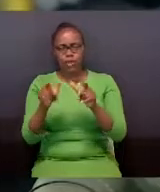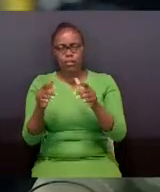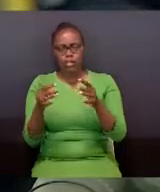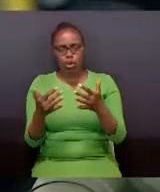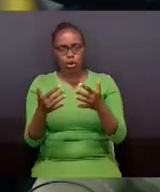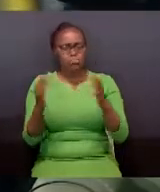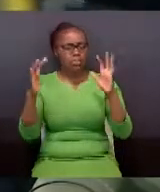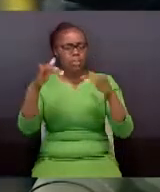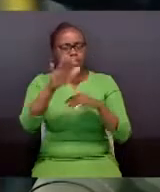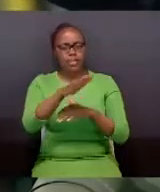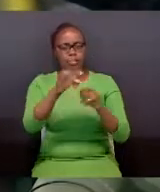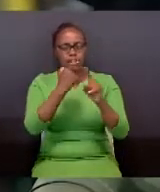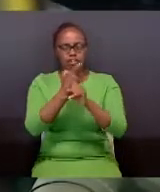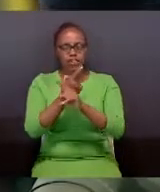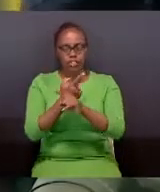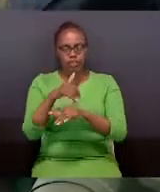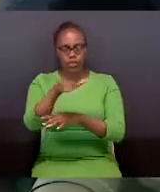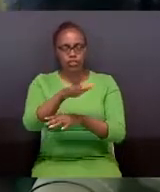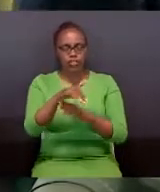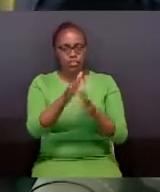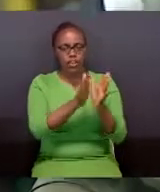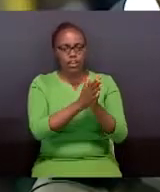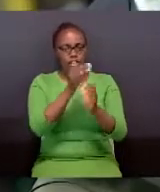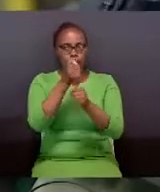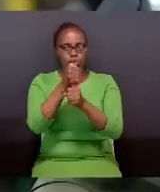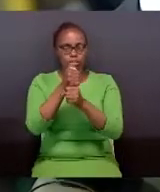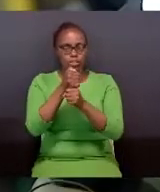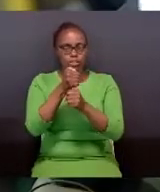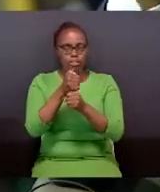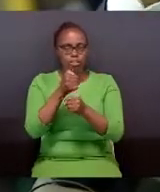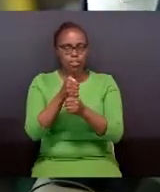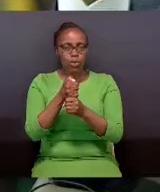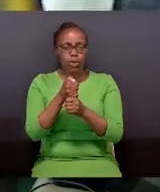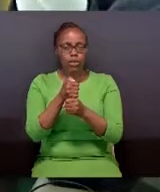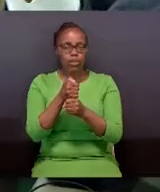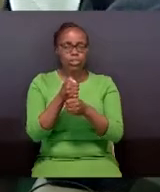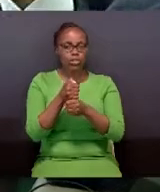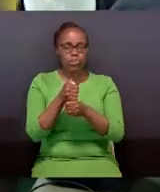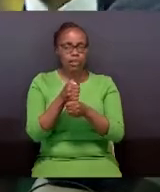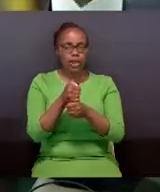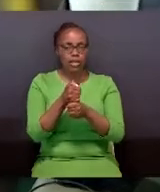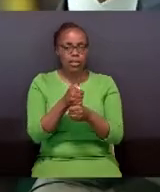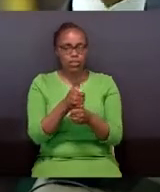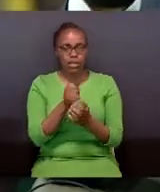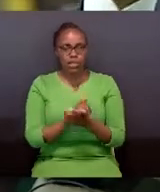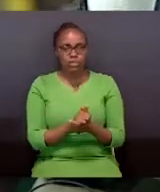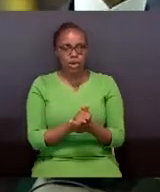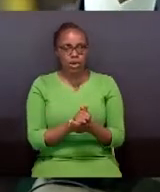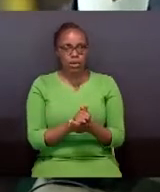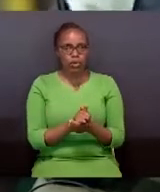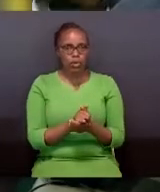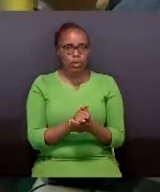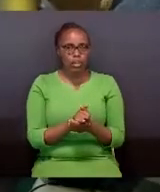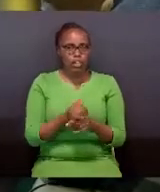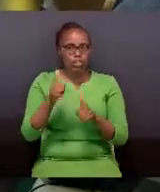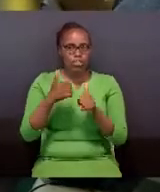or different capitals of developed countries. And it's important that these statements, these voices continue